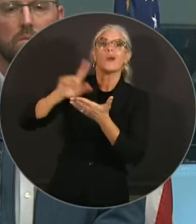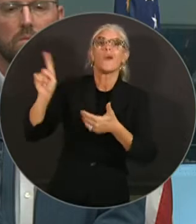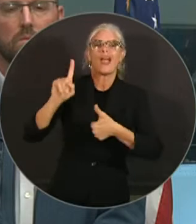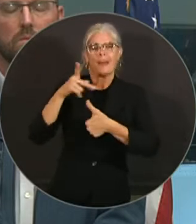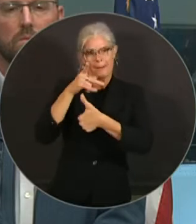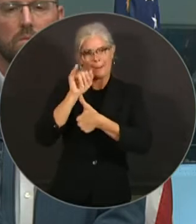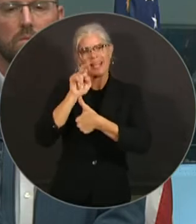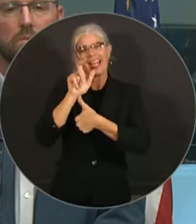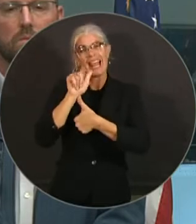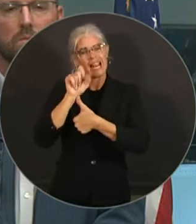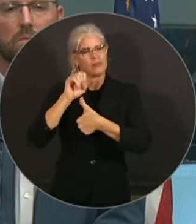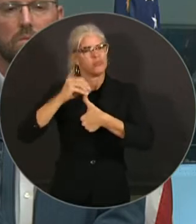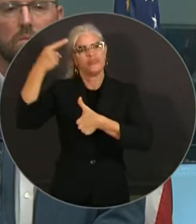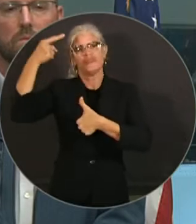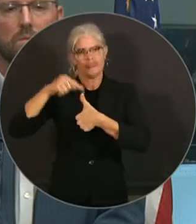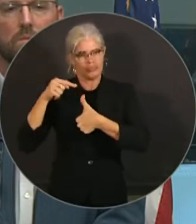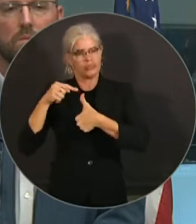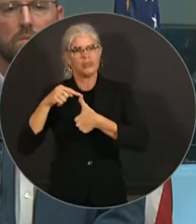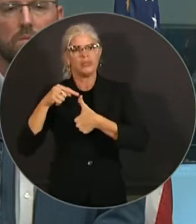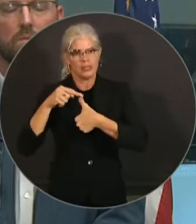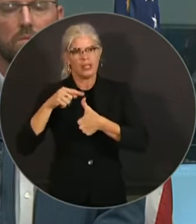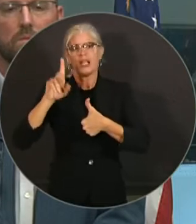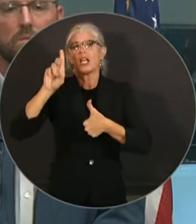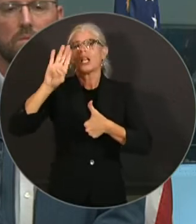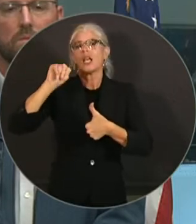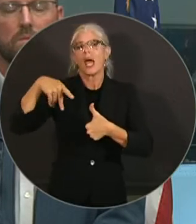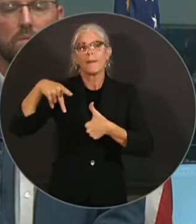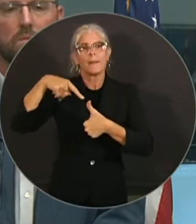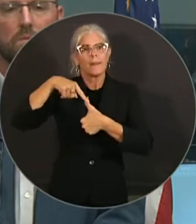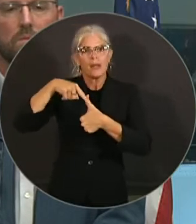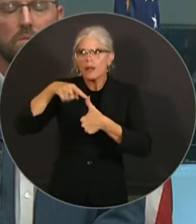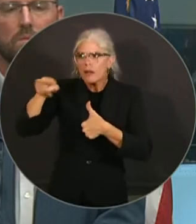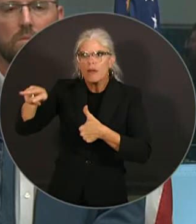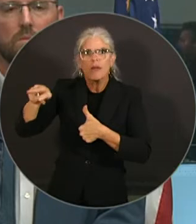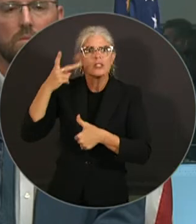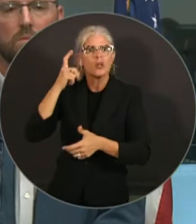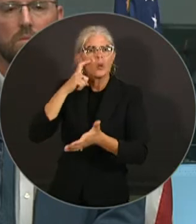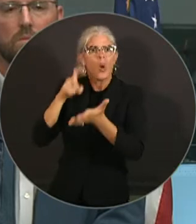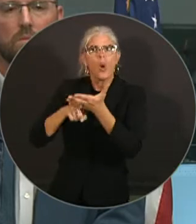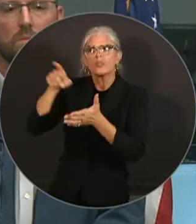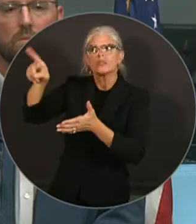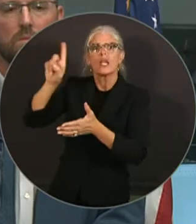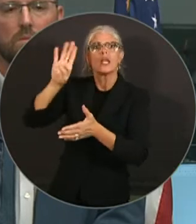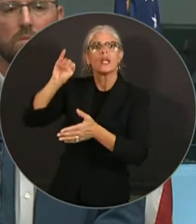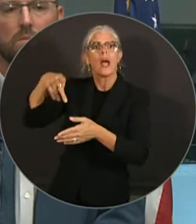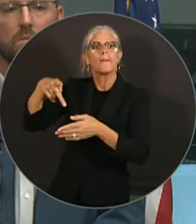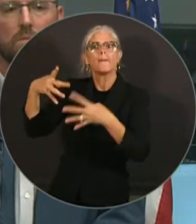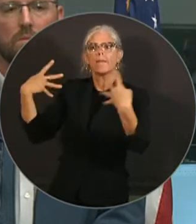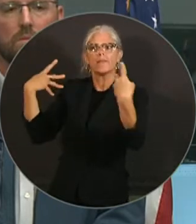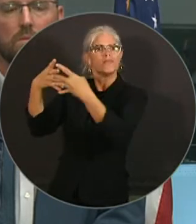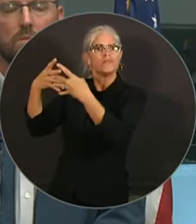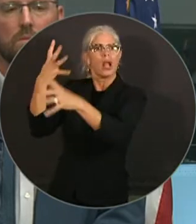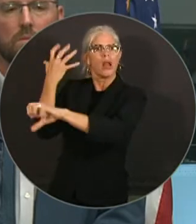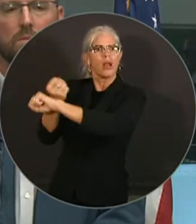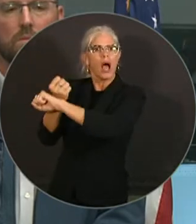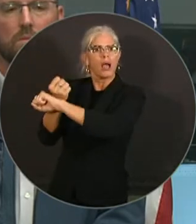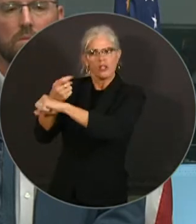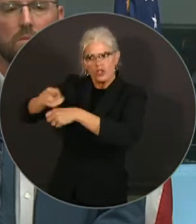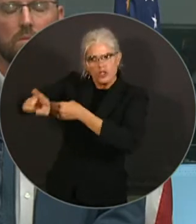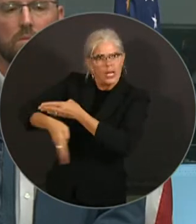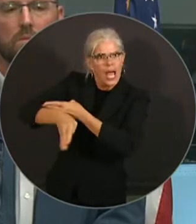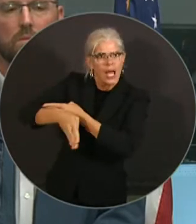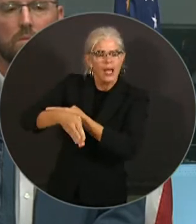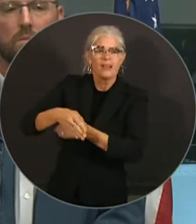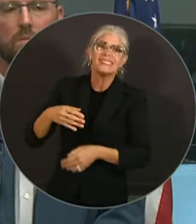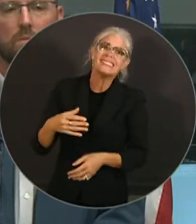where one of the dump sites wasn't open during the evening or early morning hours, and unfortunately we had to